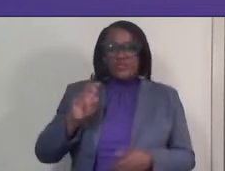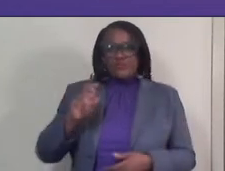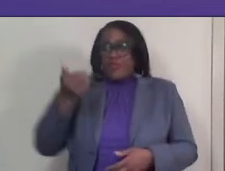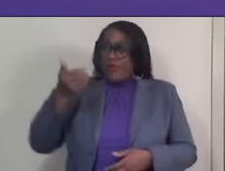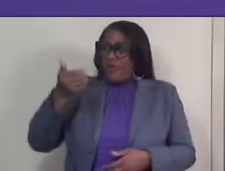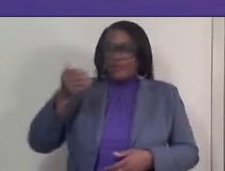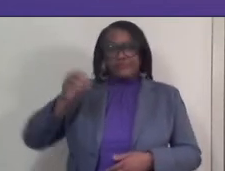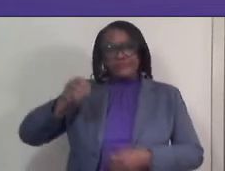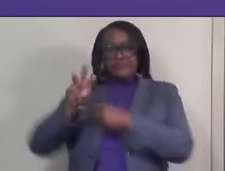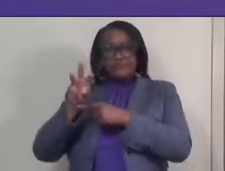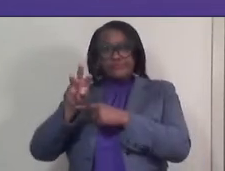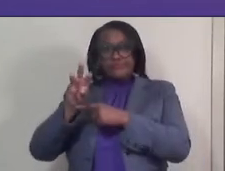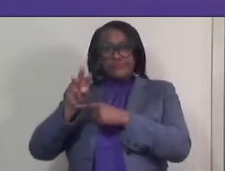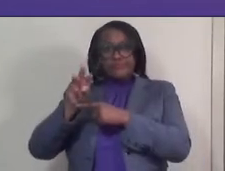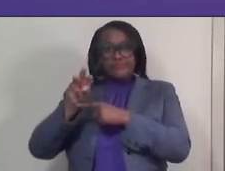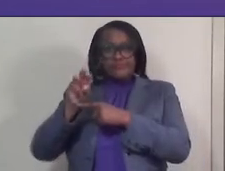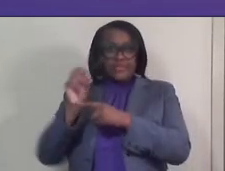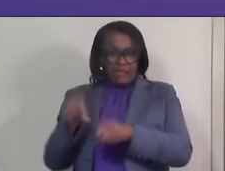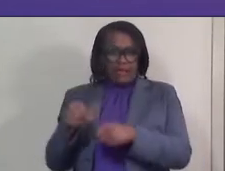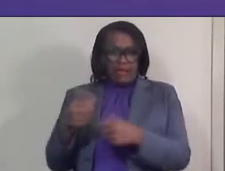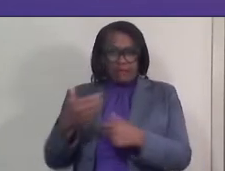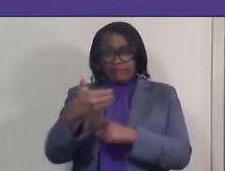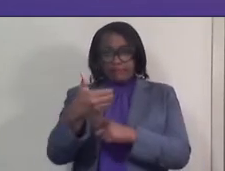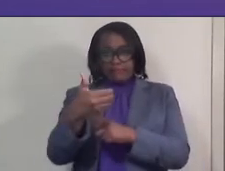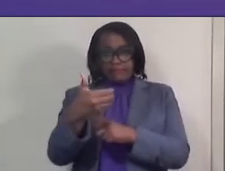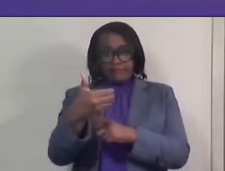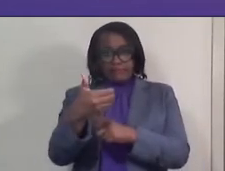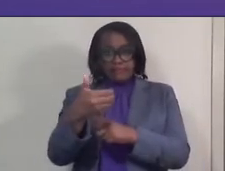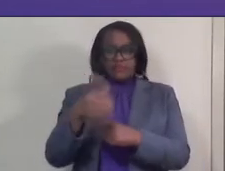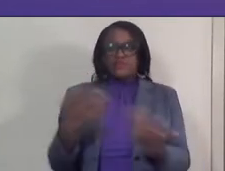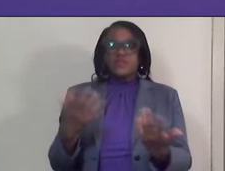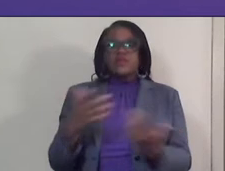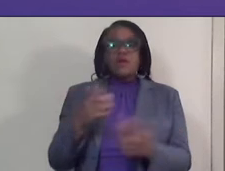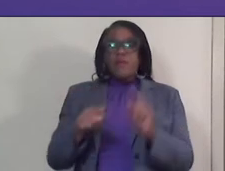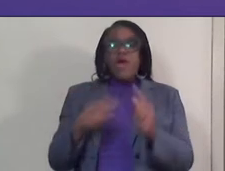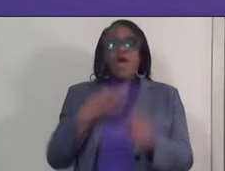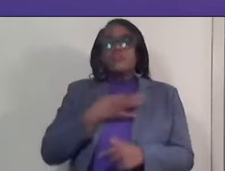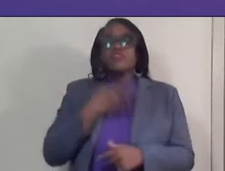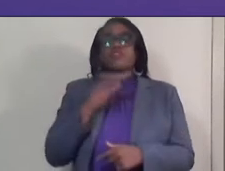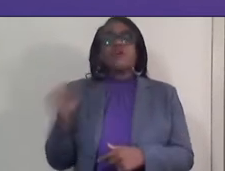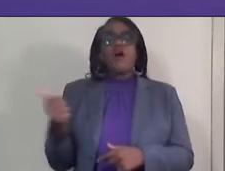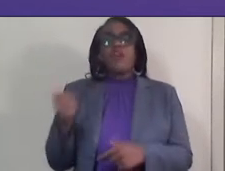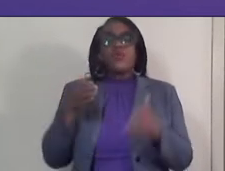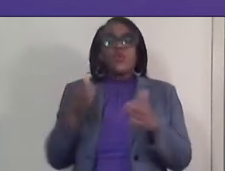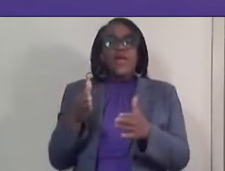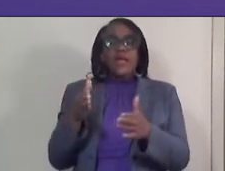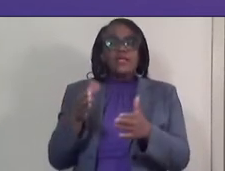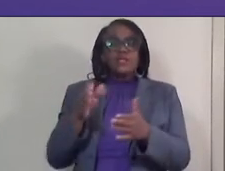recording. But I'm also curious about other methods of recording what's happening.